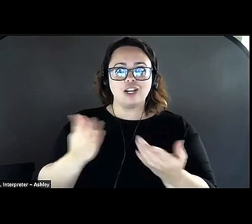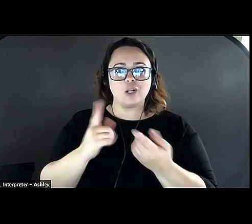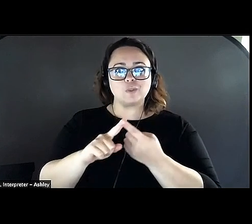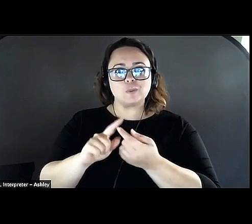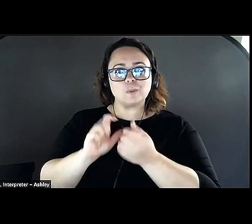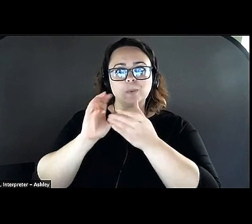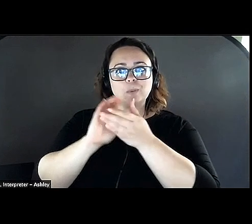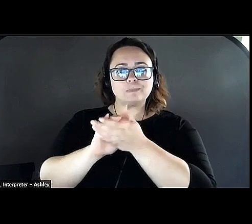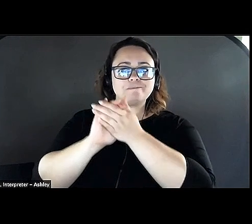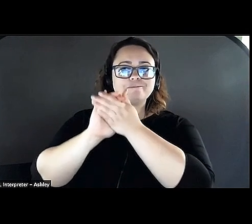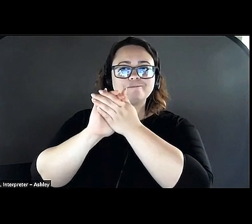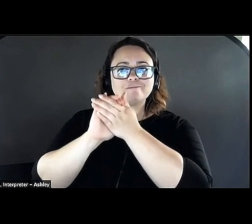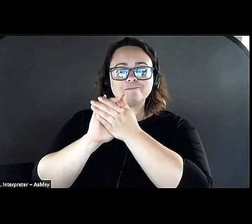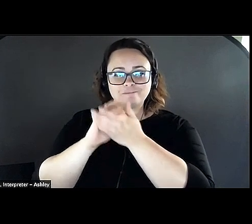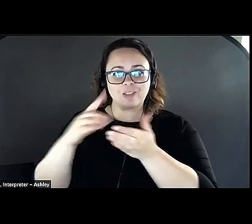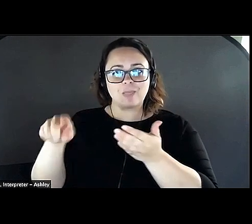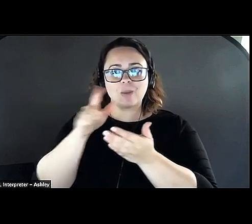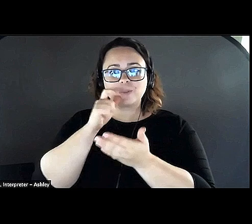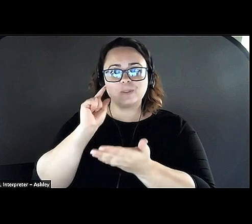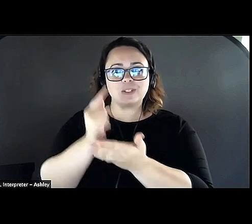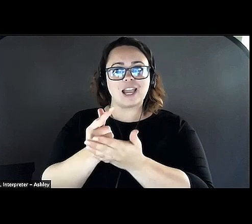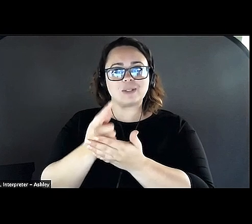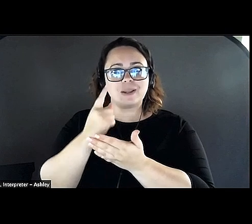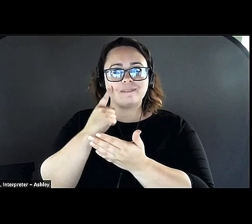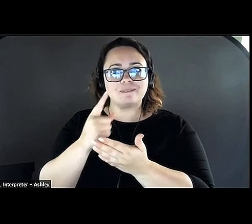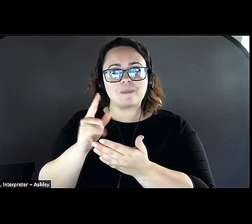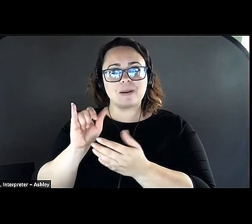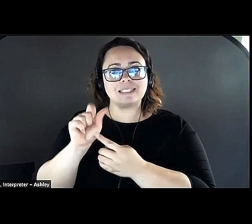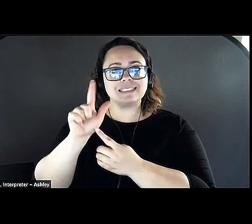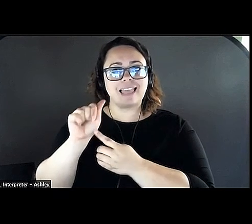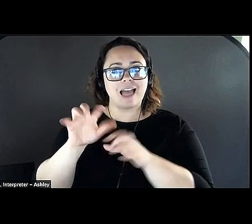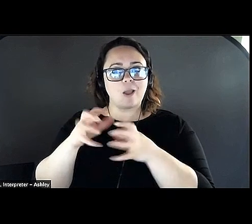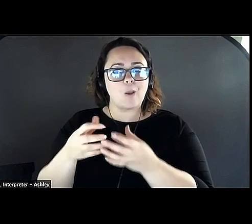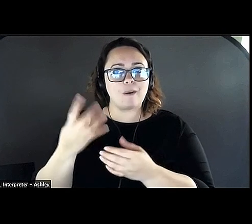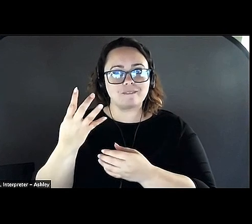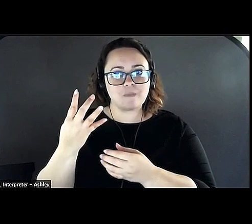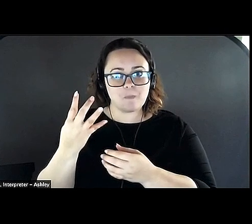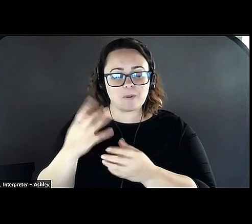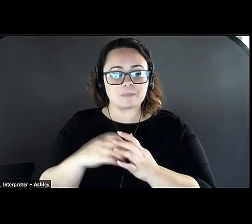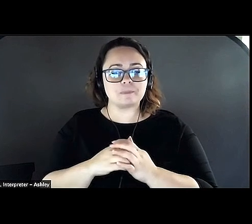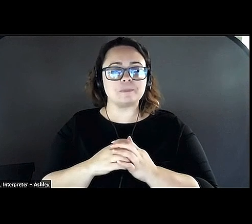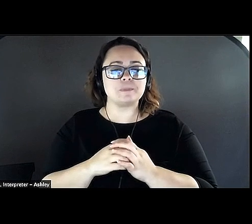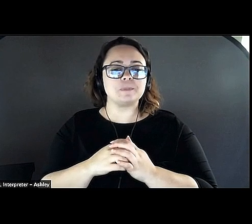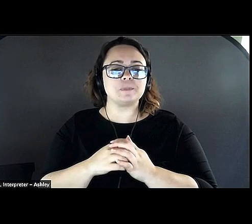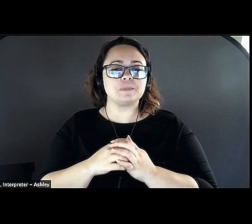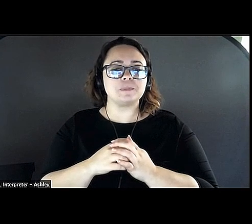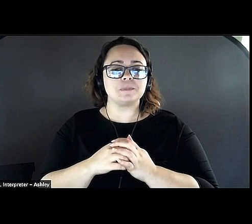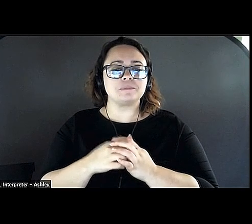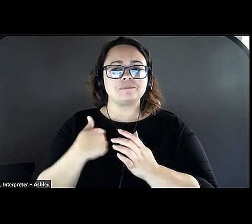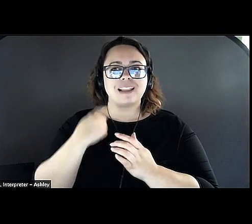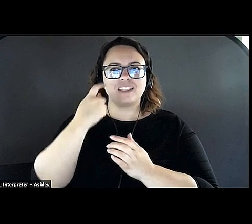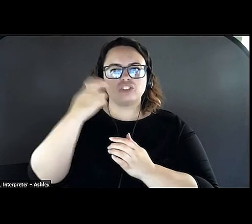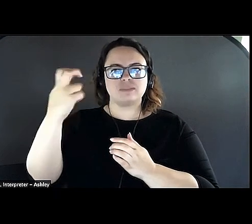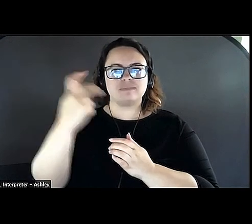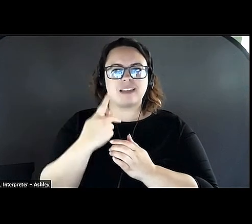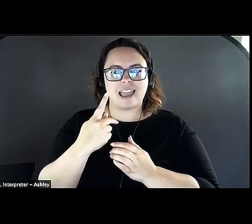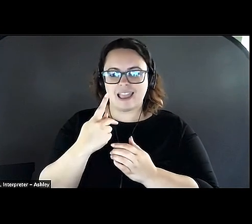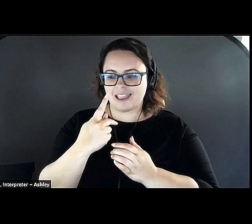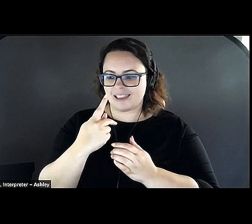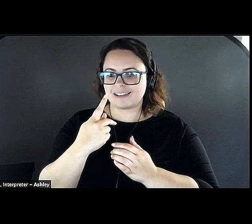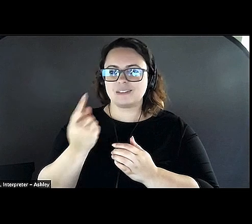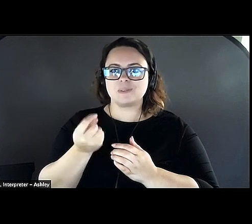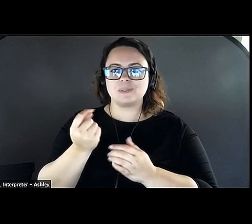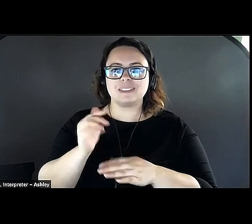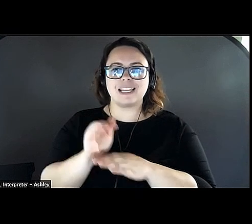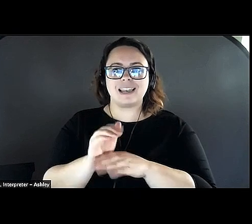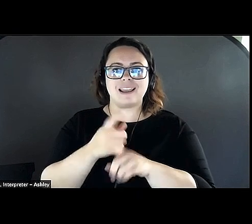4 and the graduation of so many outstanding security leaders and future leaders. So I just got back late Tuesday night from our first